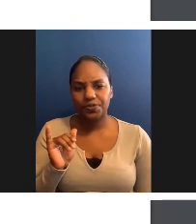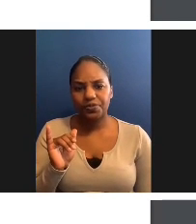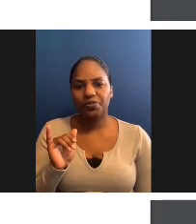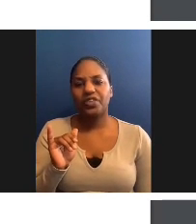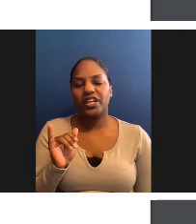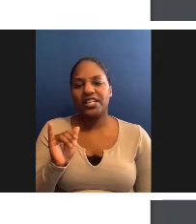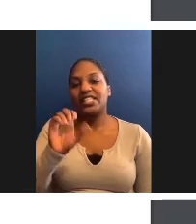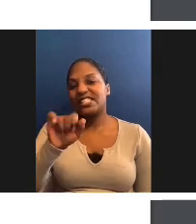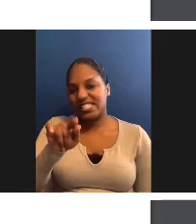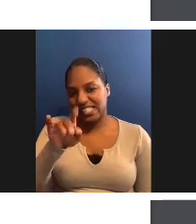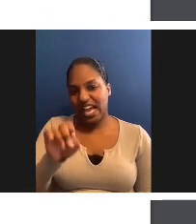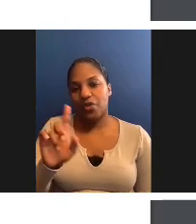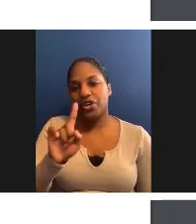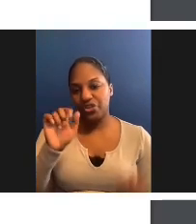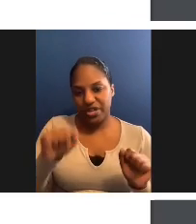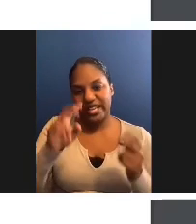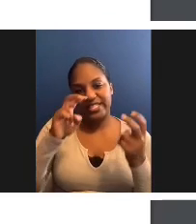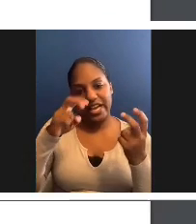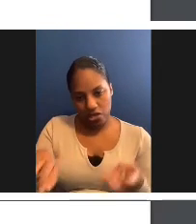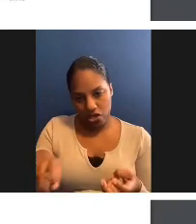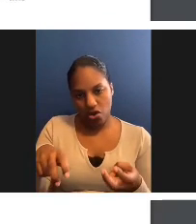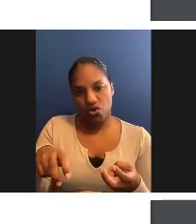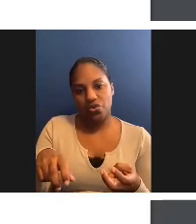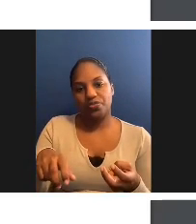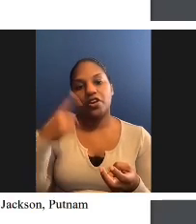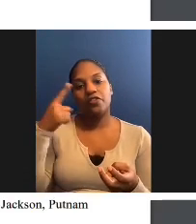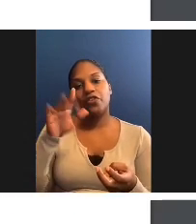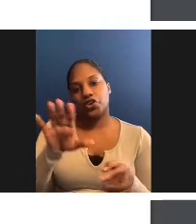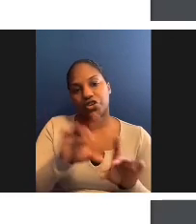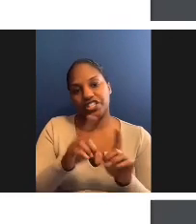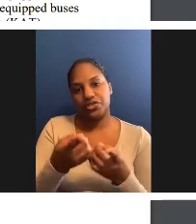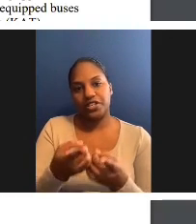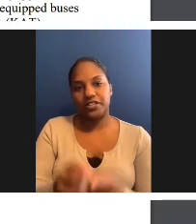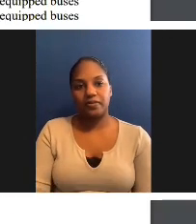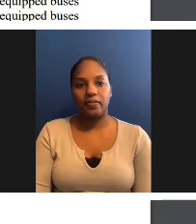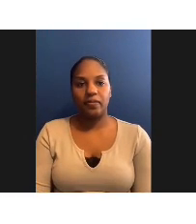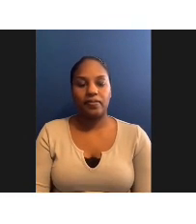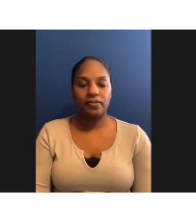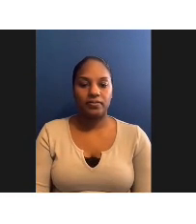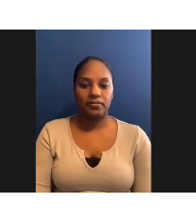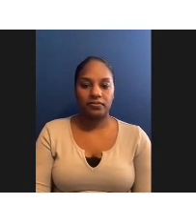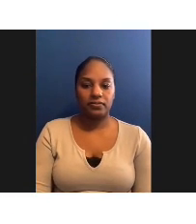site where you could download for your districts.